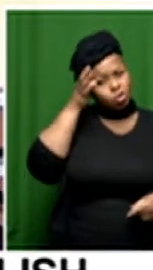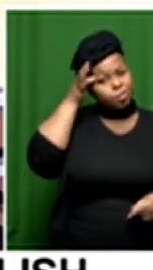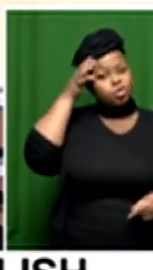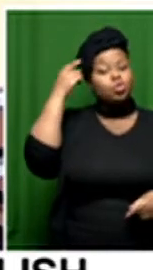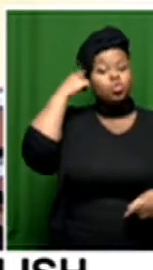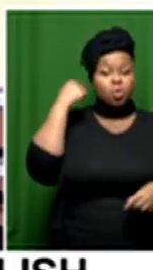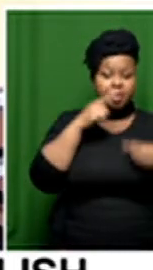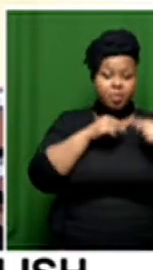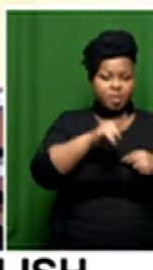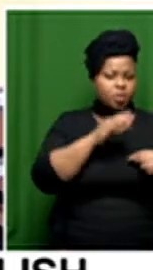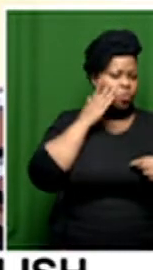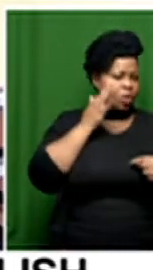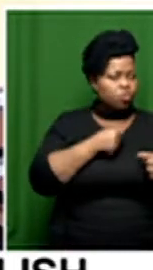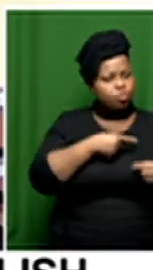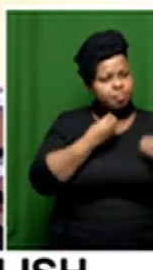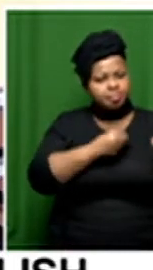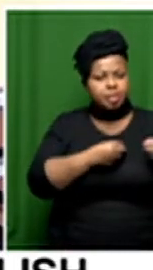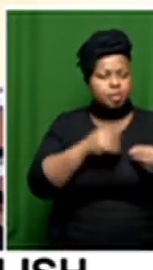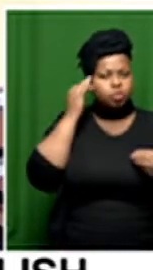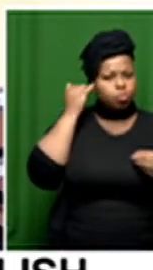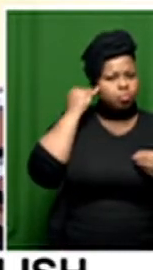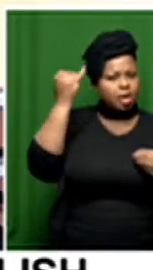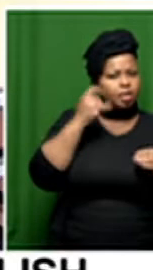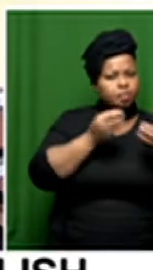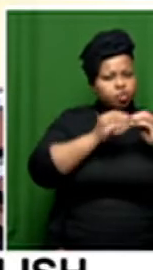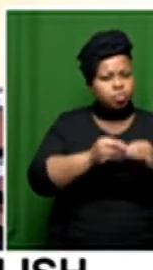into mind as you were going about conceptualizing it?